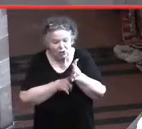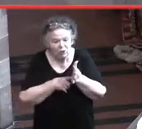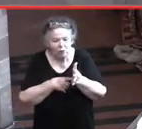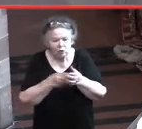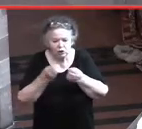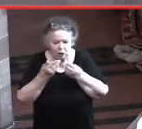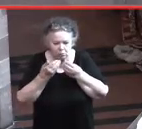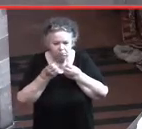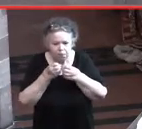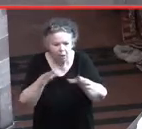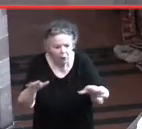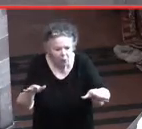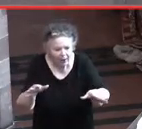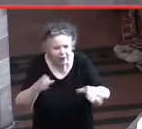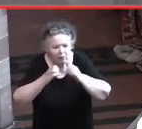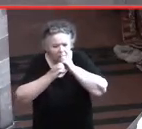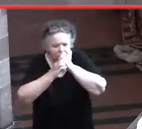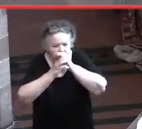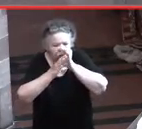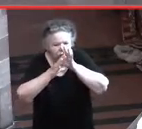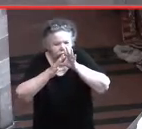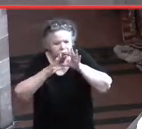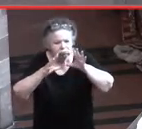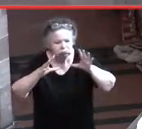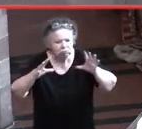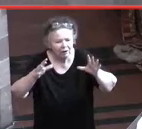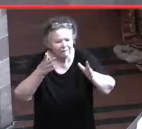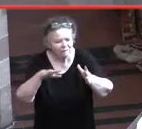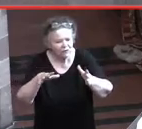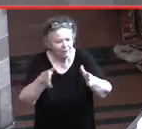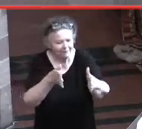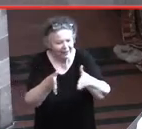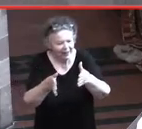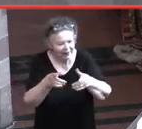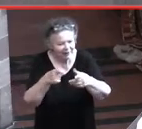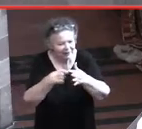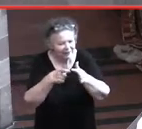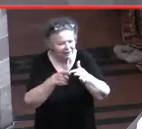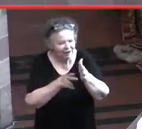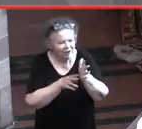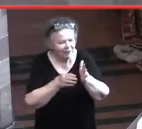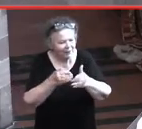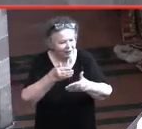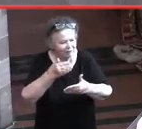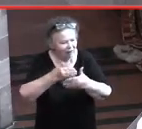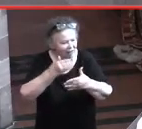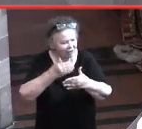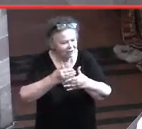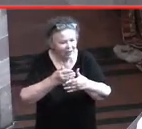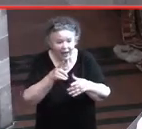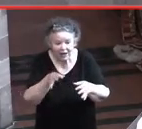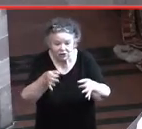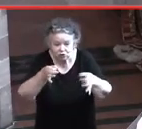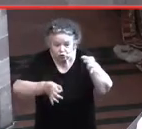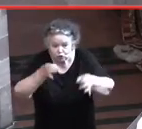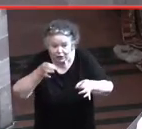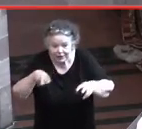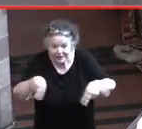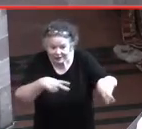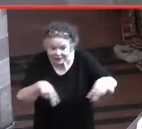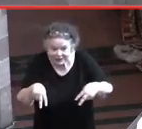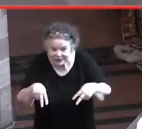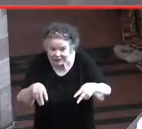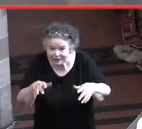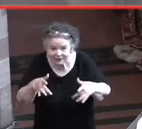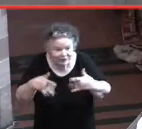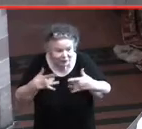the amazing glass creations that appear from the kiln. And I'm sure that we have some Strictly fans somewhere in the